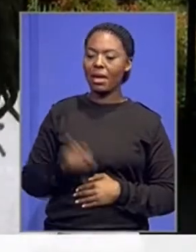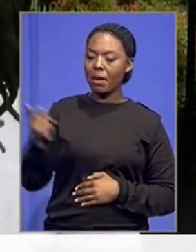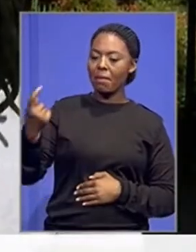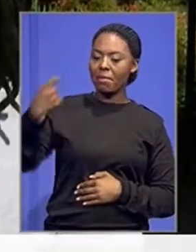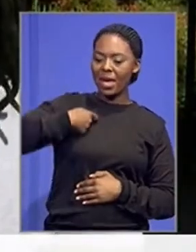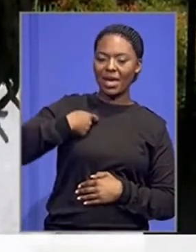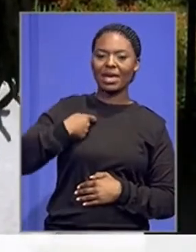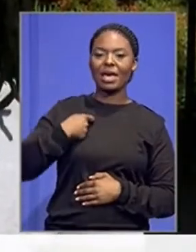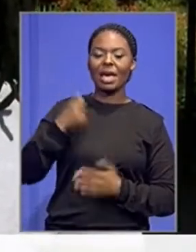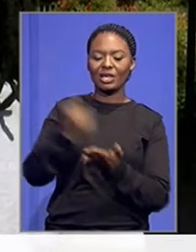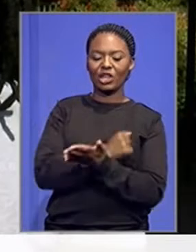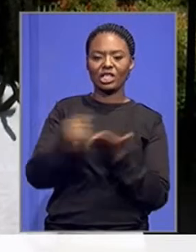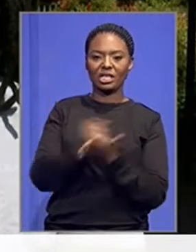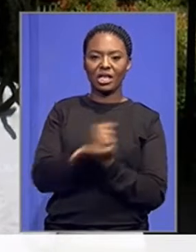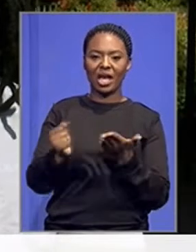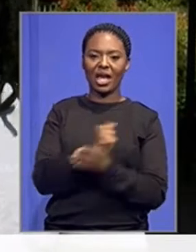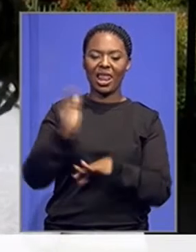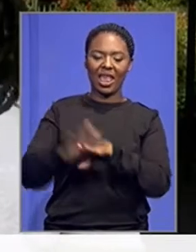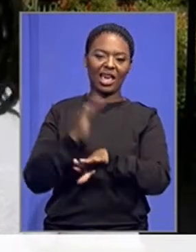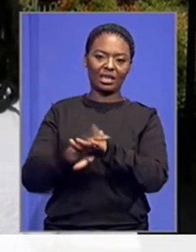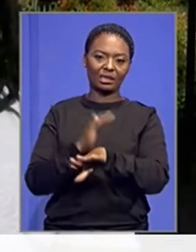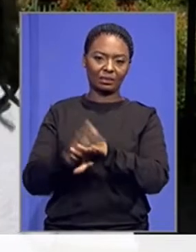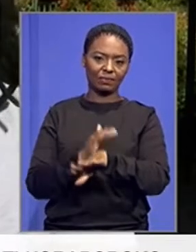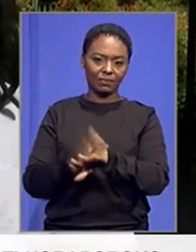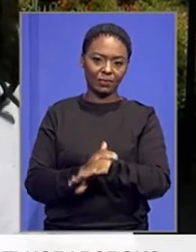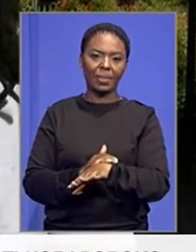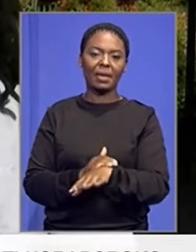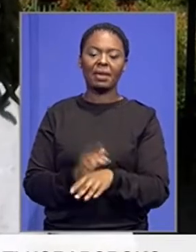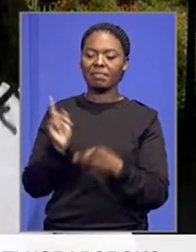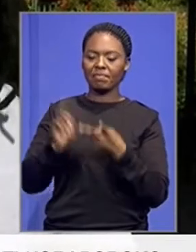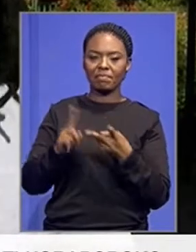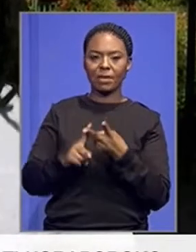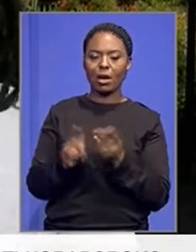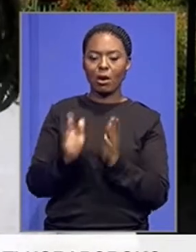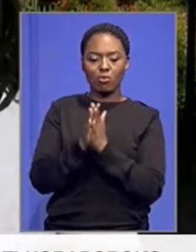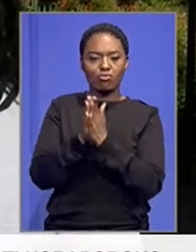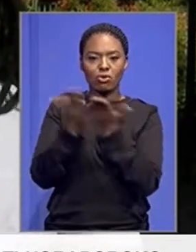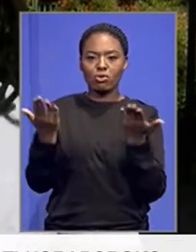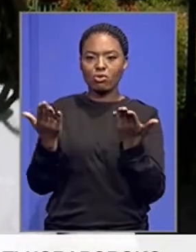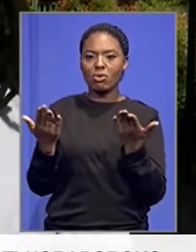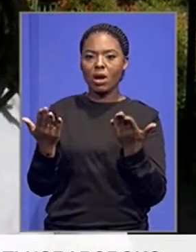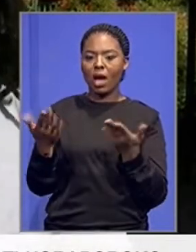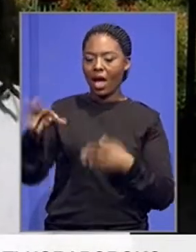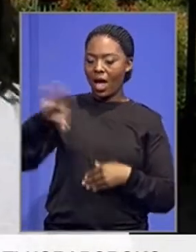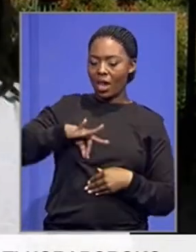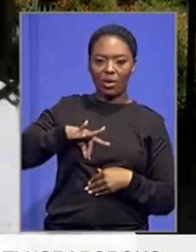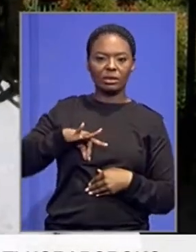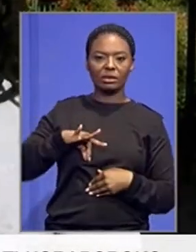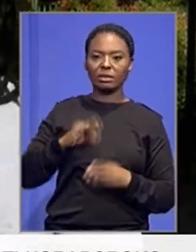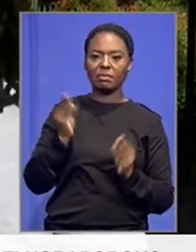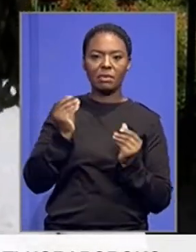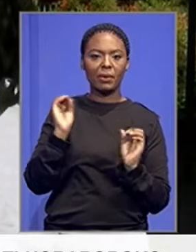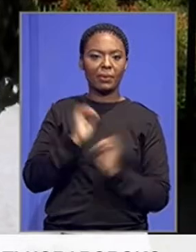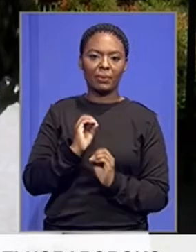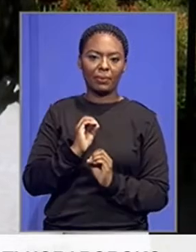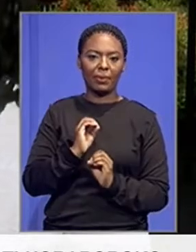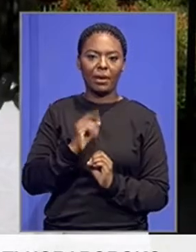late, and I haven't even got my book allowance, and I have prescribed books which I have to